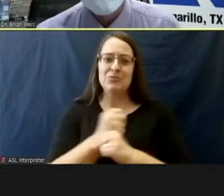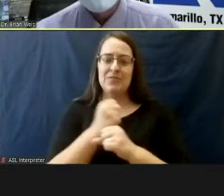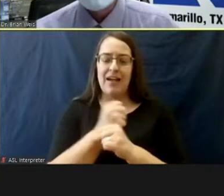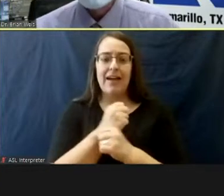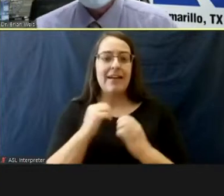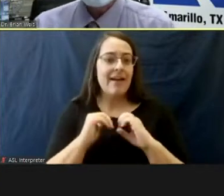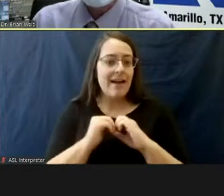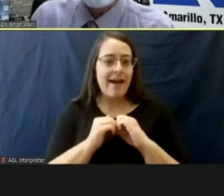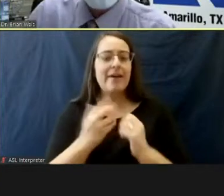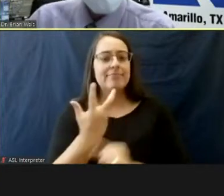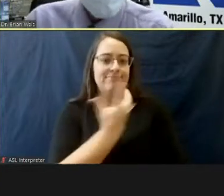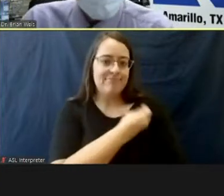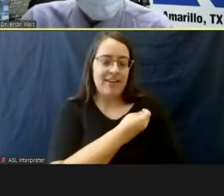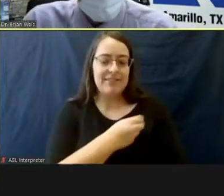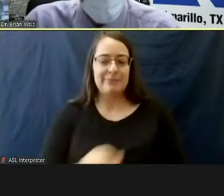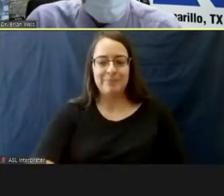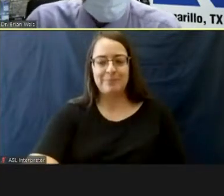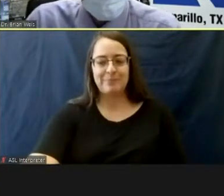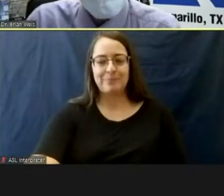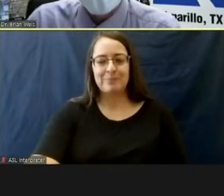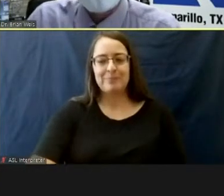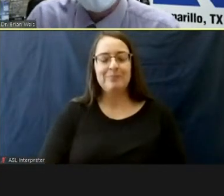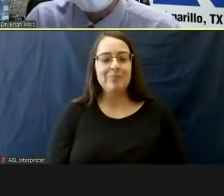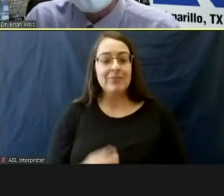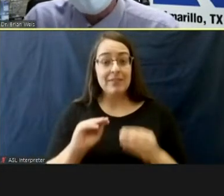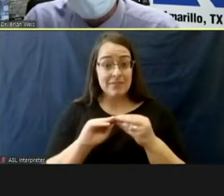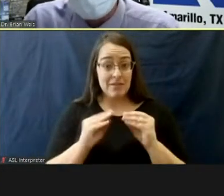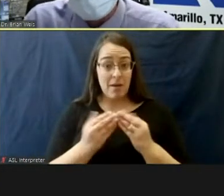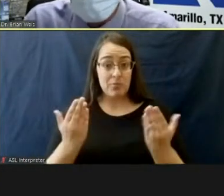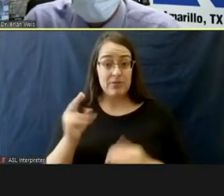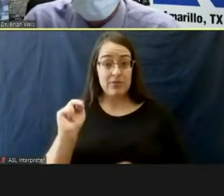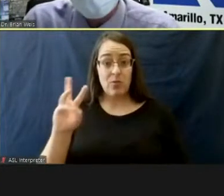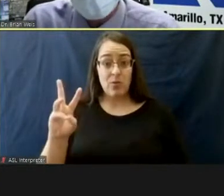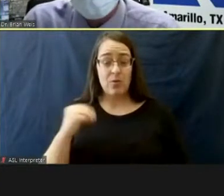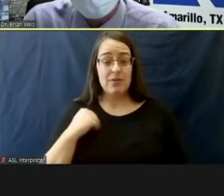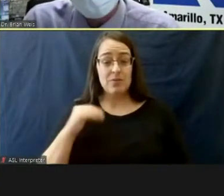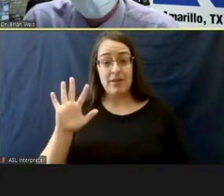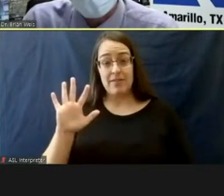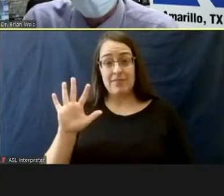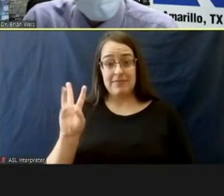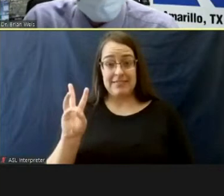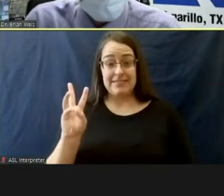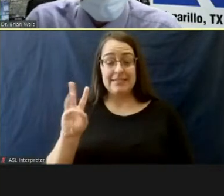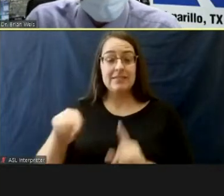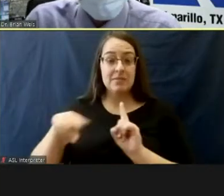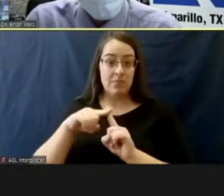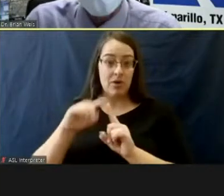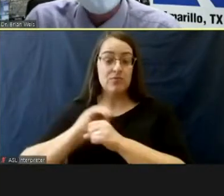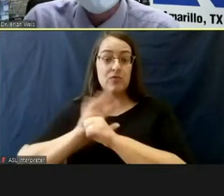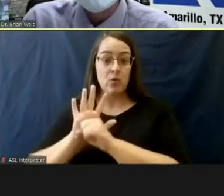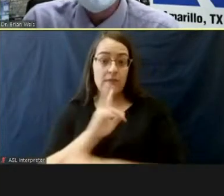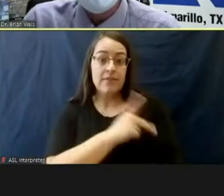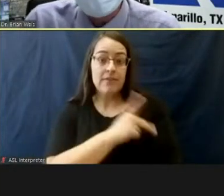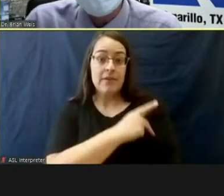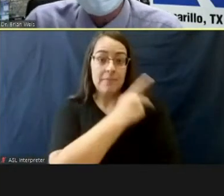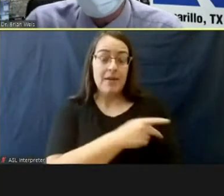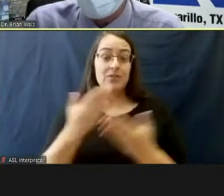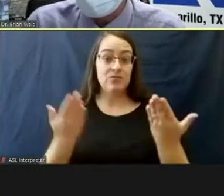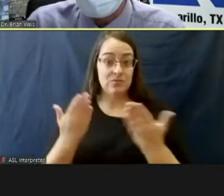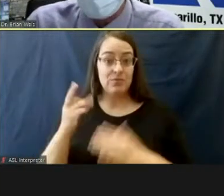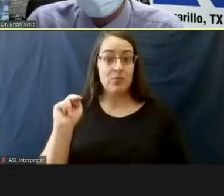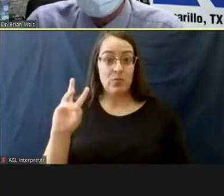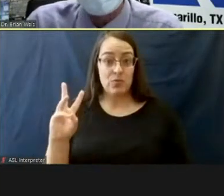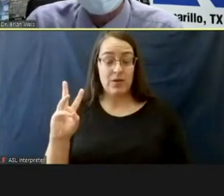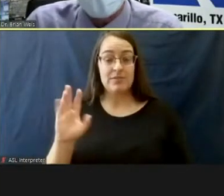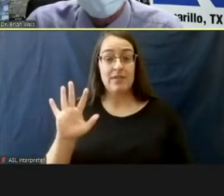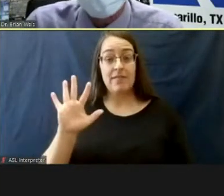vaccine. Let's talk about the numbers in Northwest. This morning, we were at 56 positive patients in the hospital.